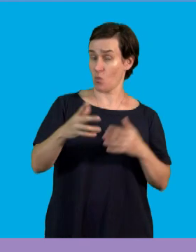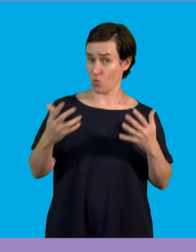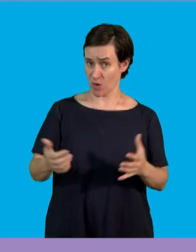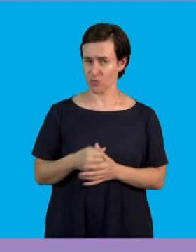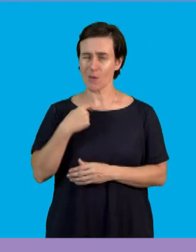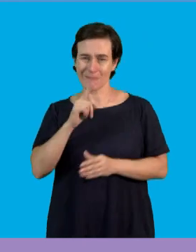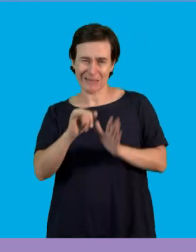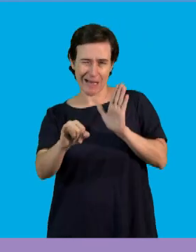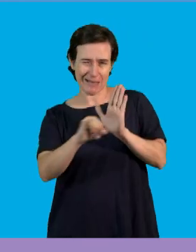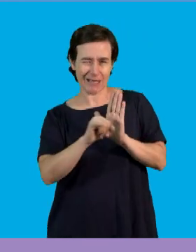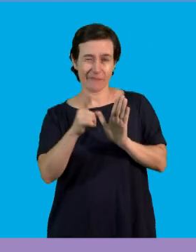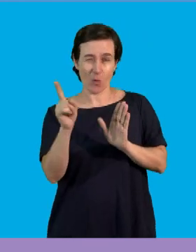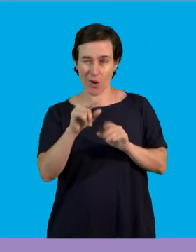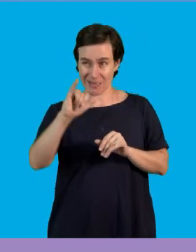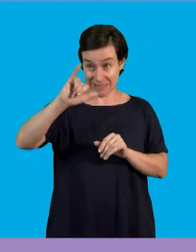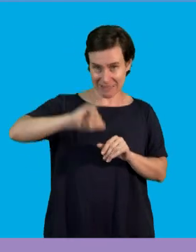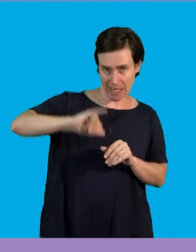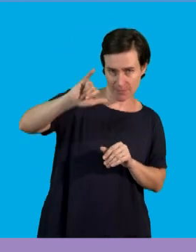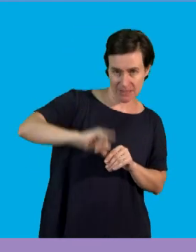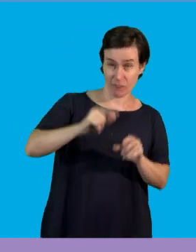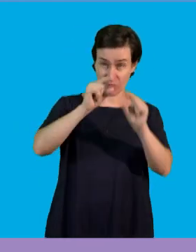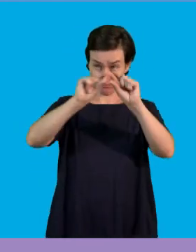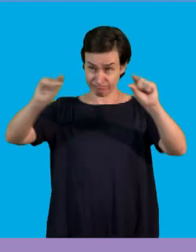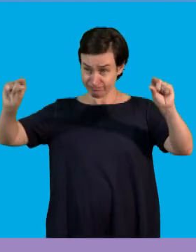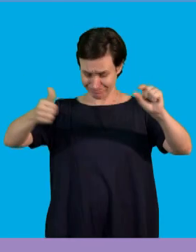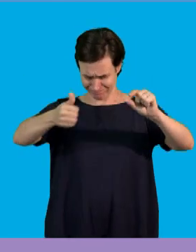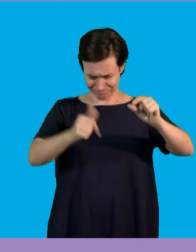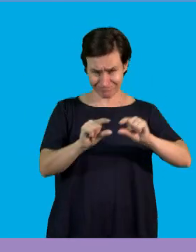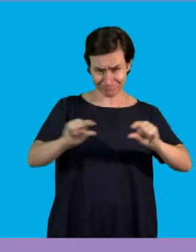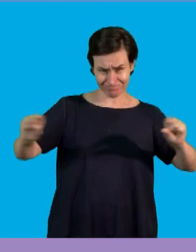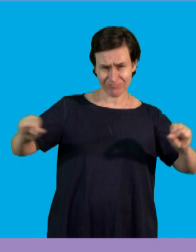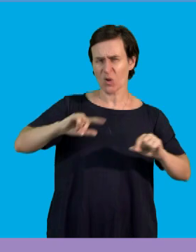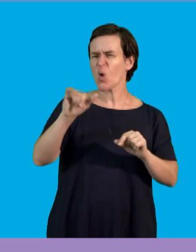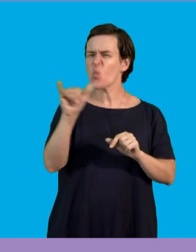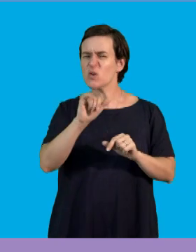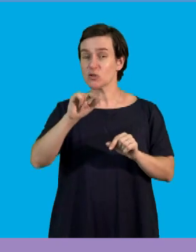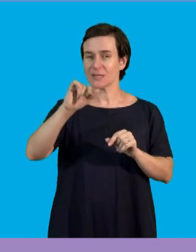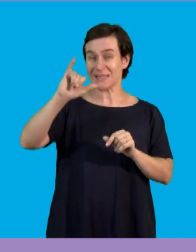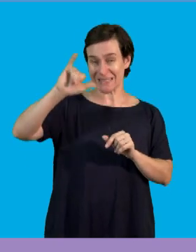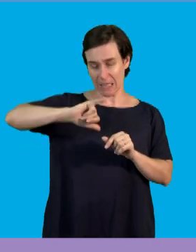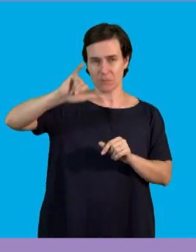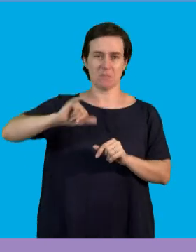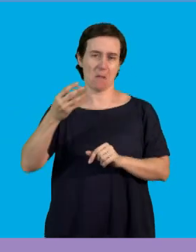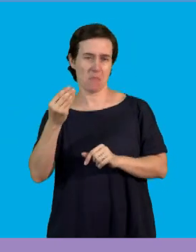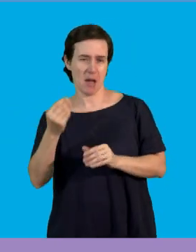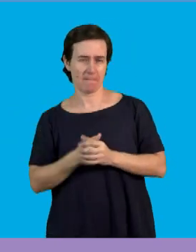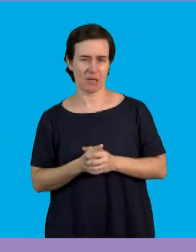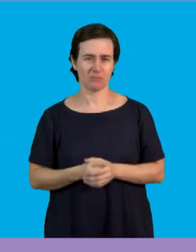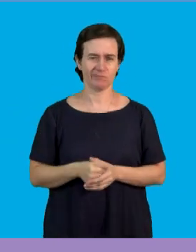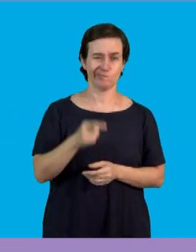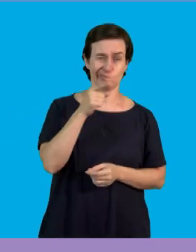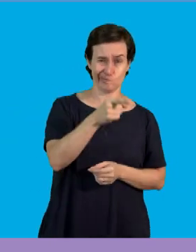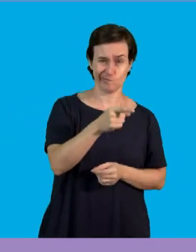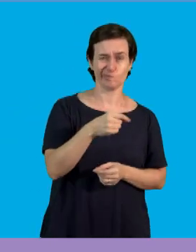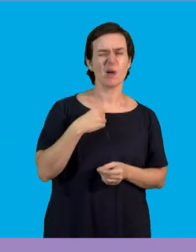We are going to identify the common numbers from these two lists. So let's look through the lists. Which ones are